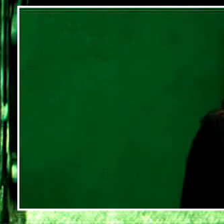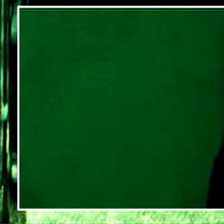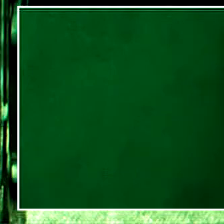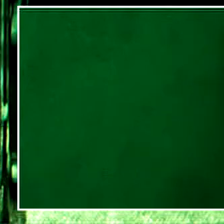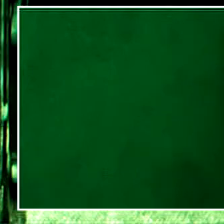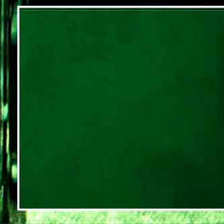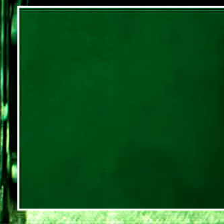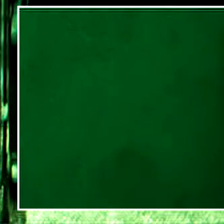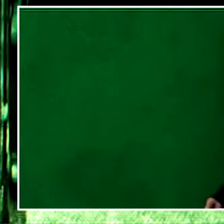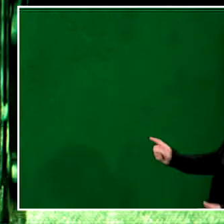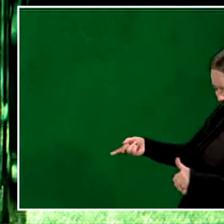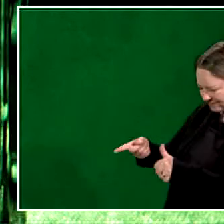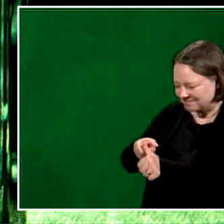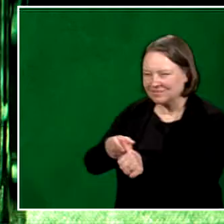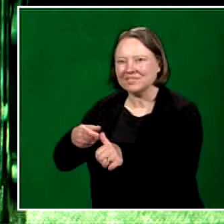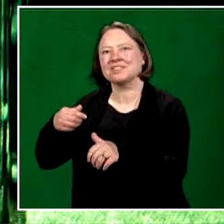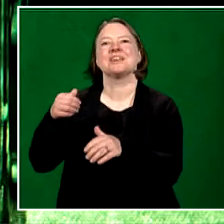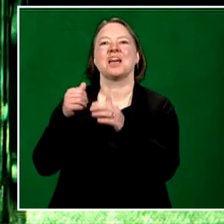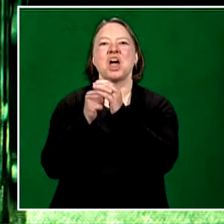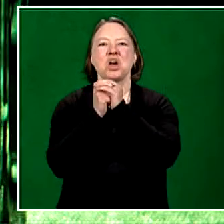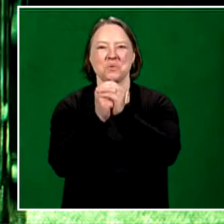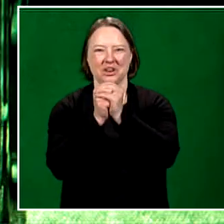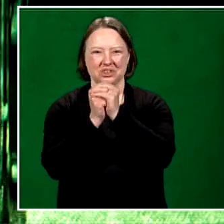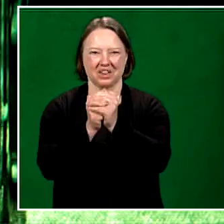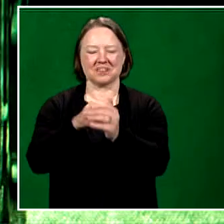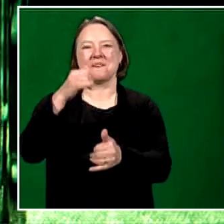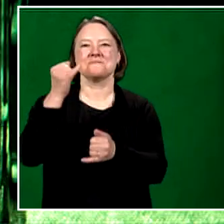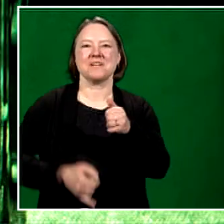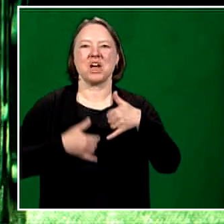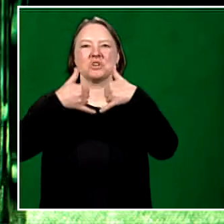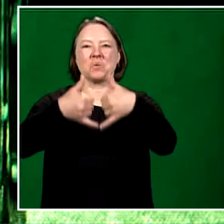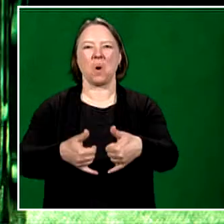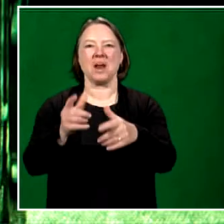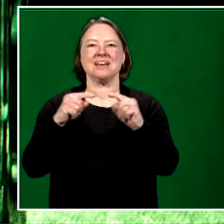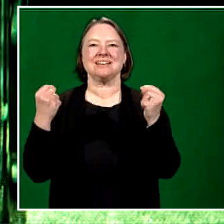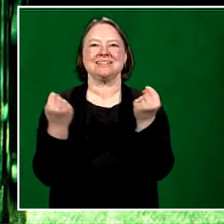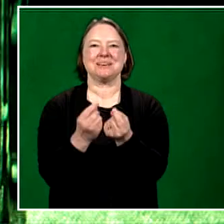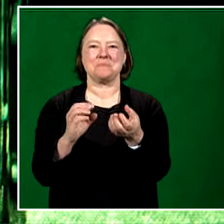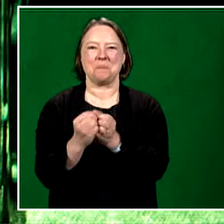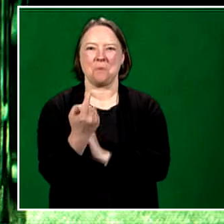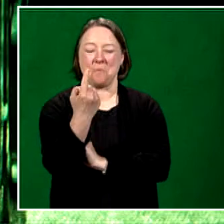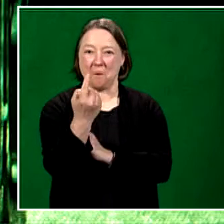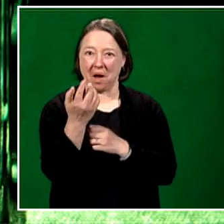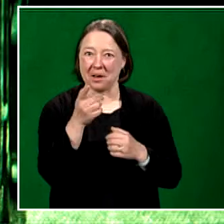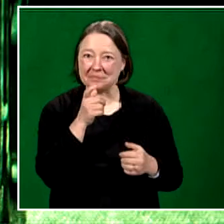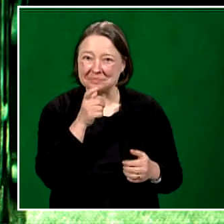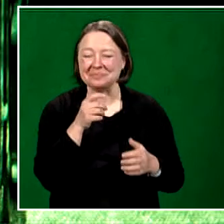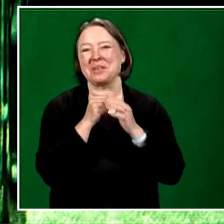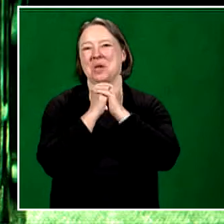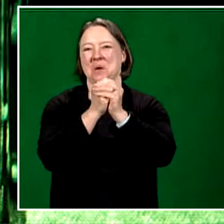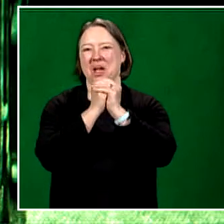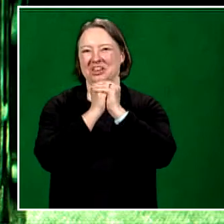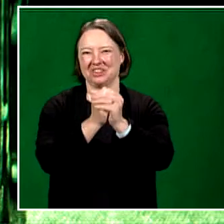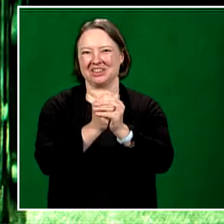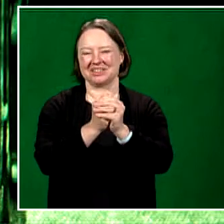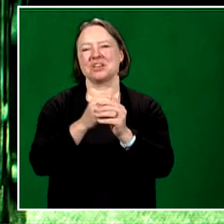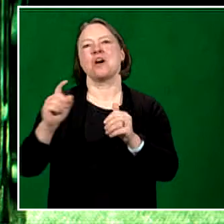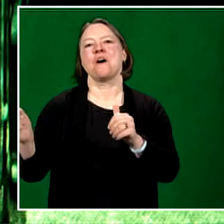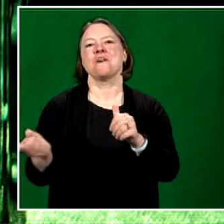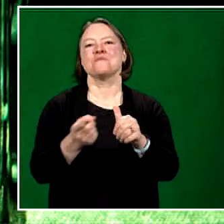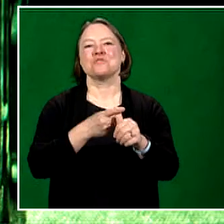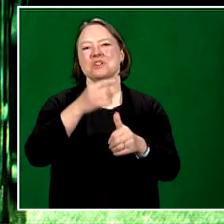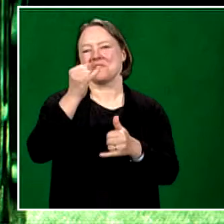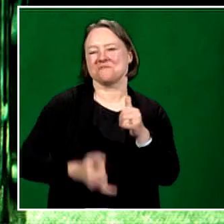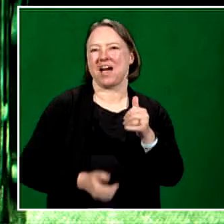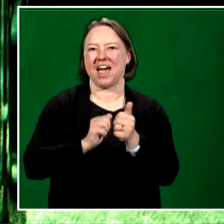foremost, congratulations. Finalist award team number 1. Congratulations. The first